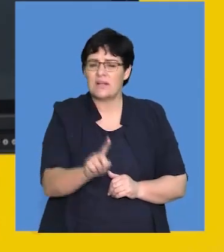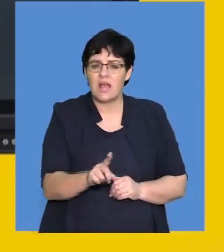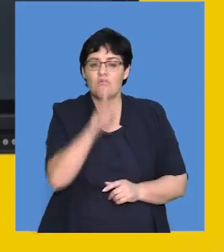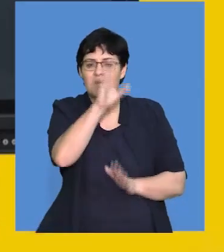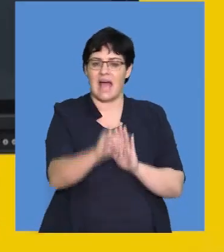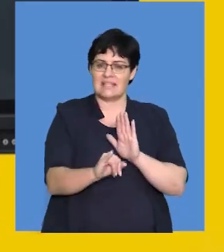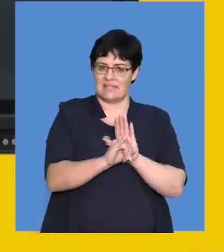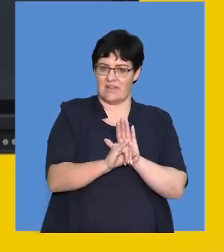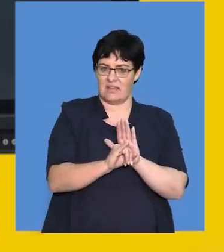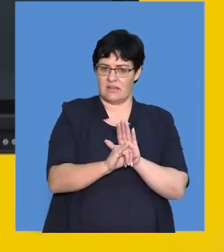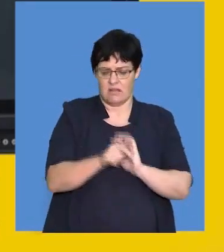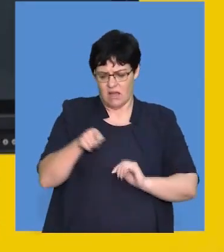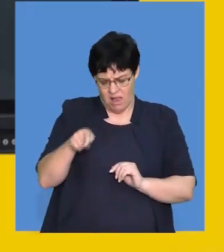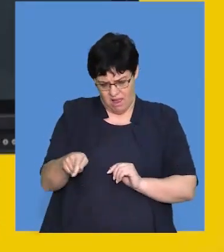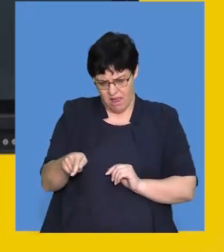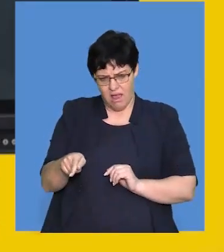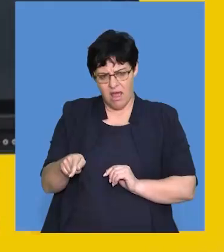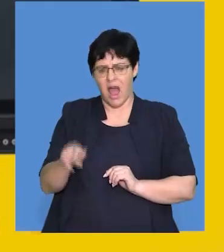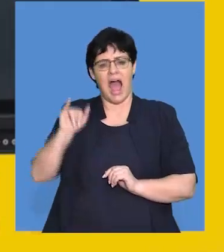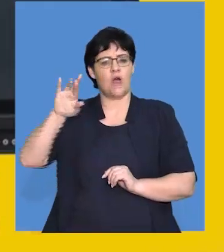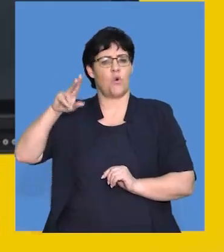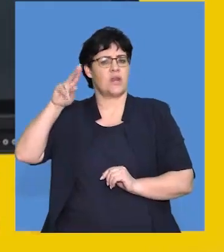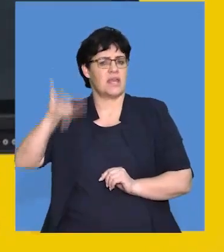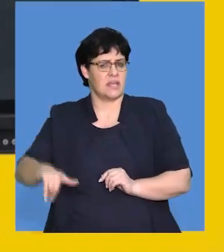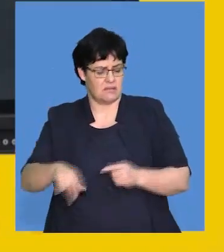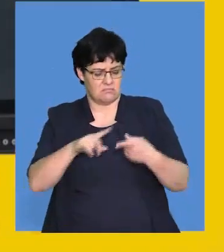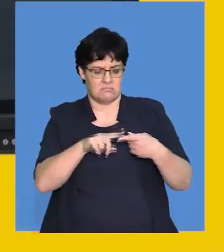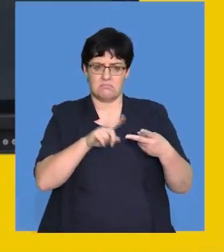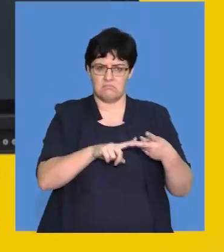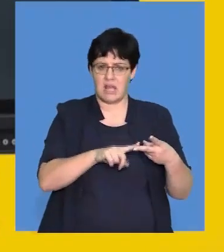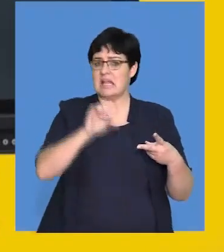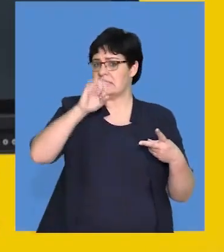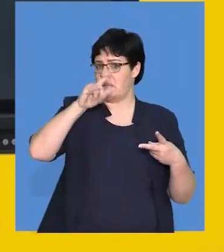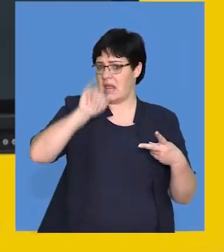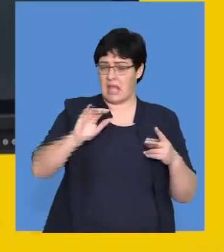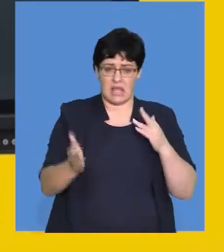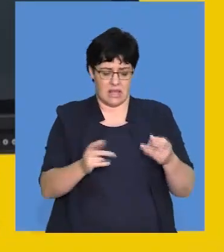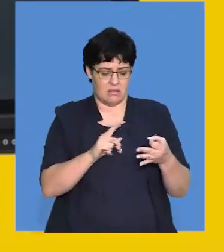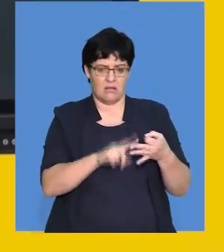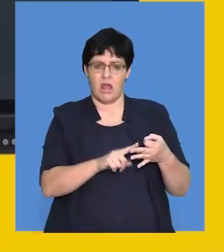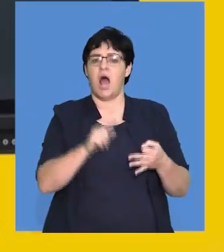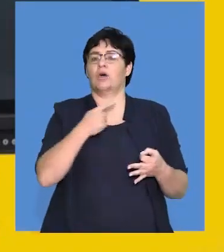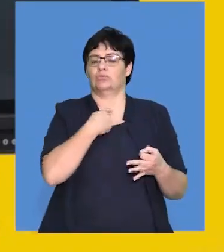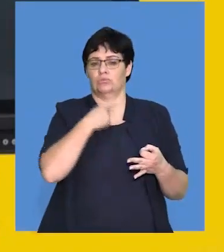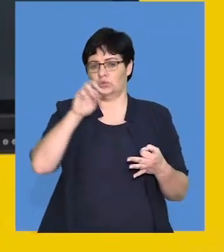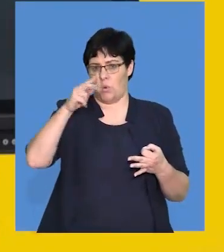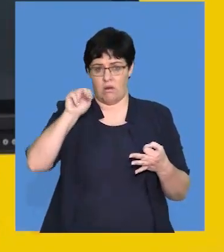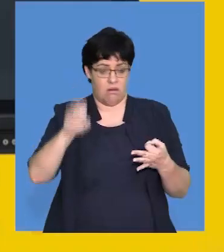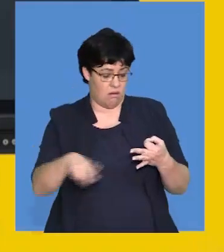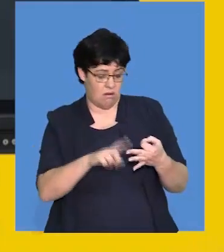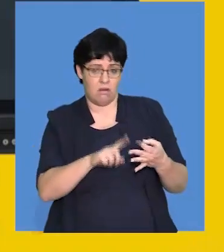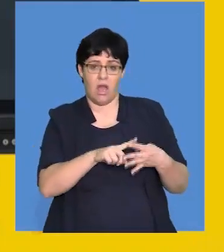to identify, this is irony, this is simile, this is tone, this